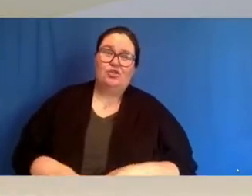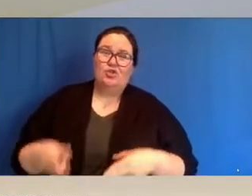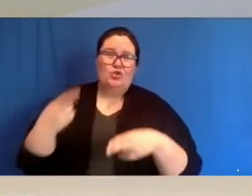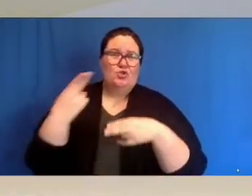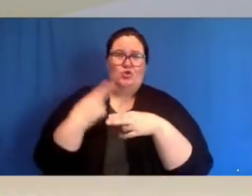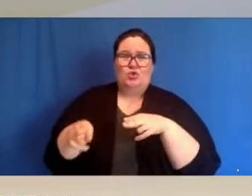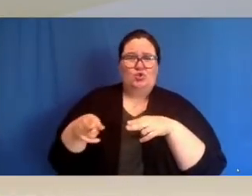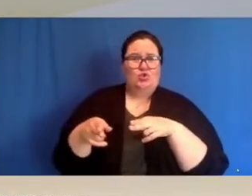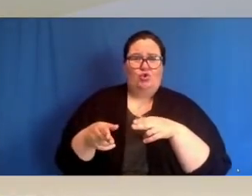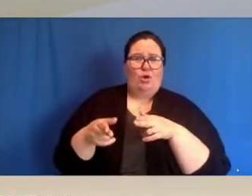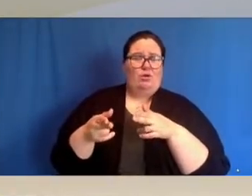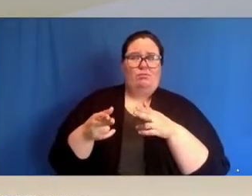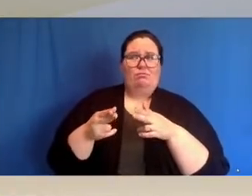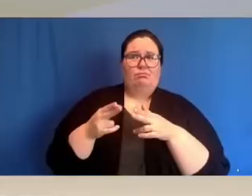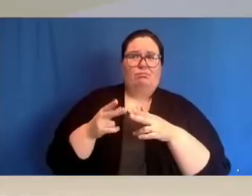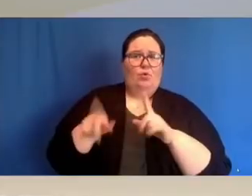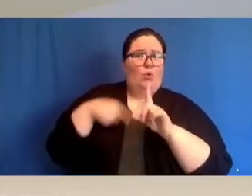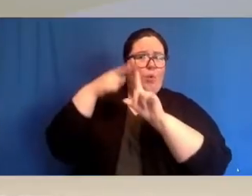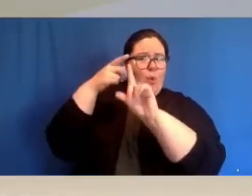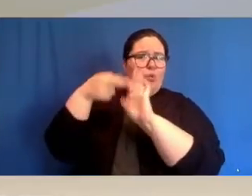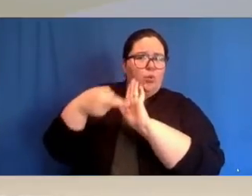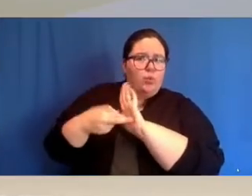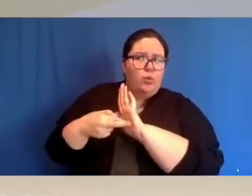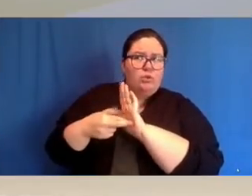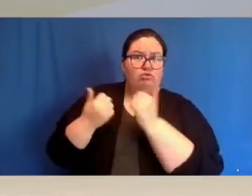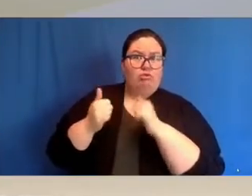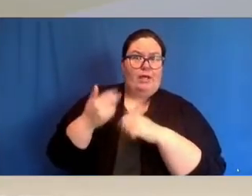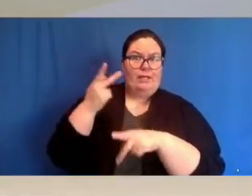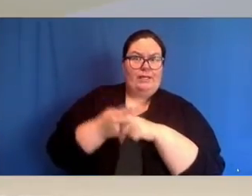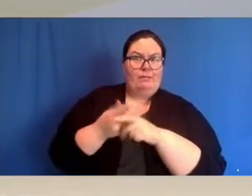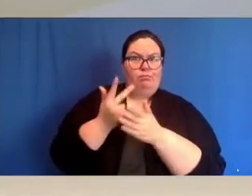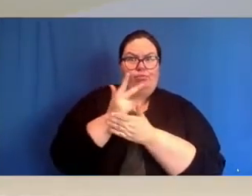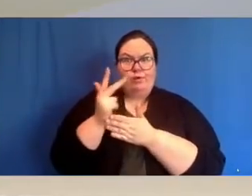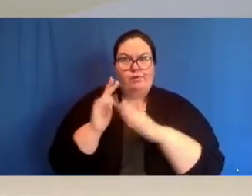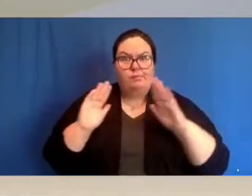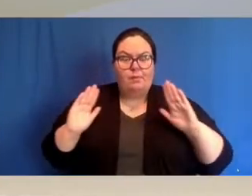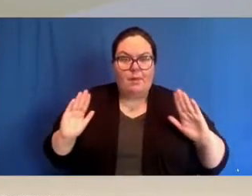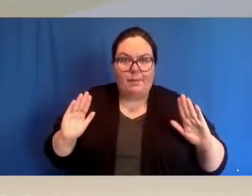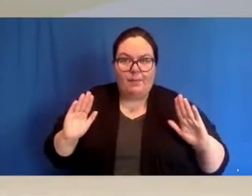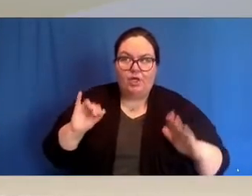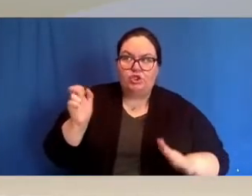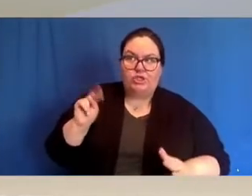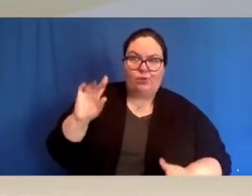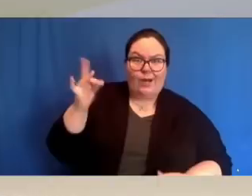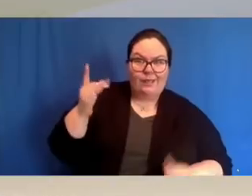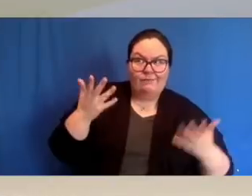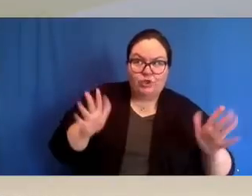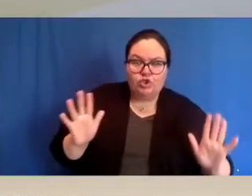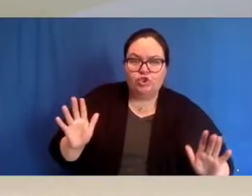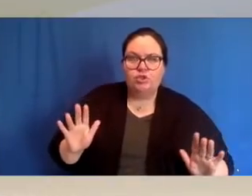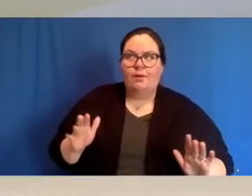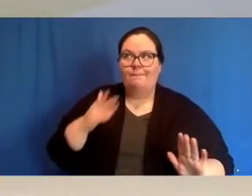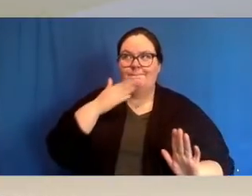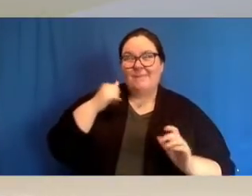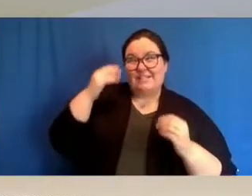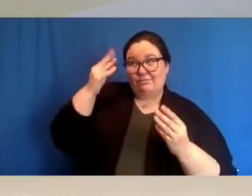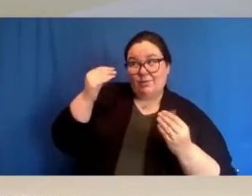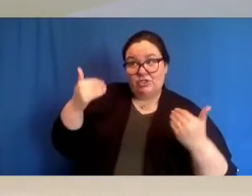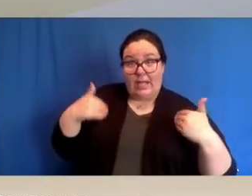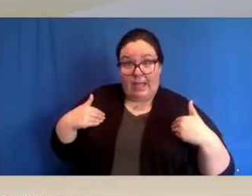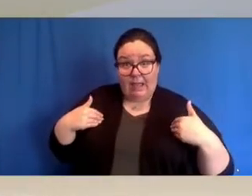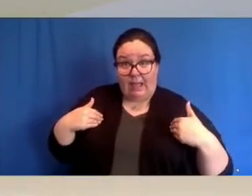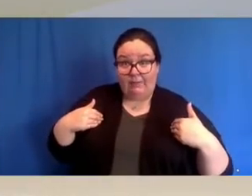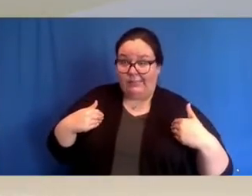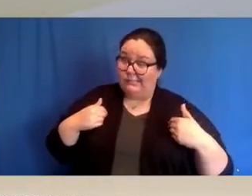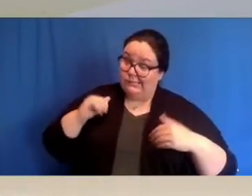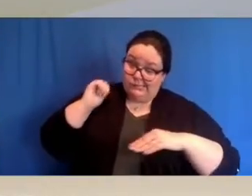measures. We hope they can be as short as possible. And we're just trying to use the best science and best data we have to get through it. And